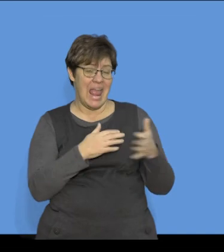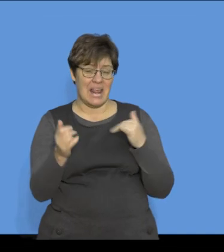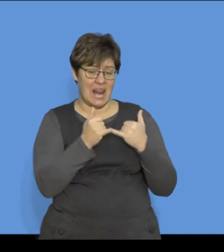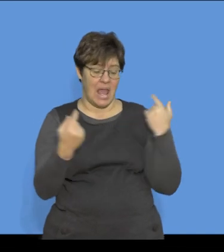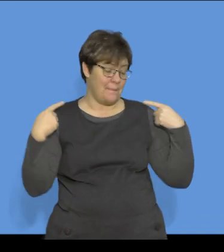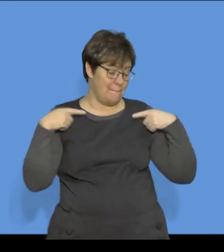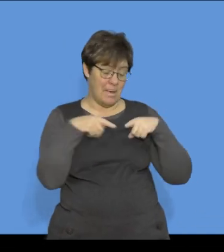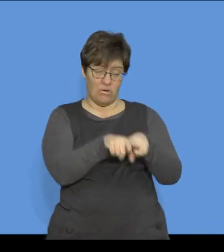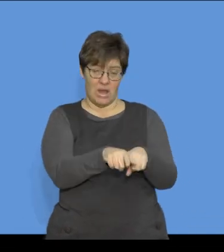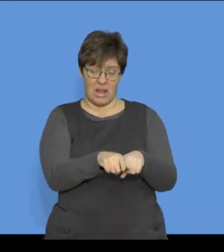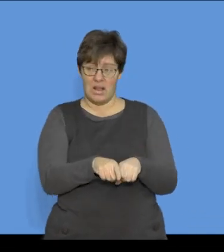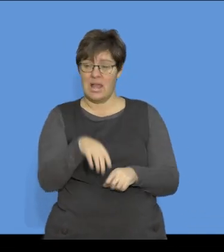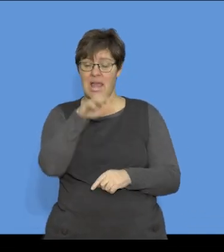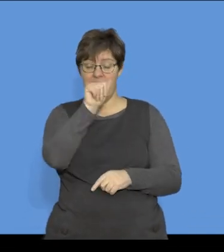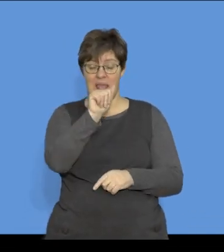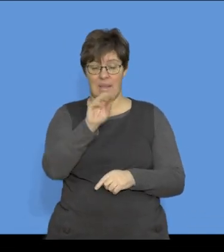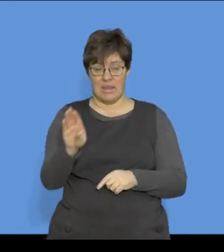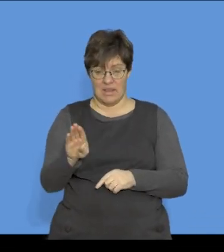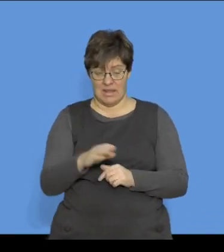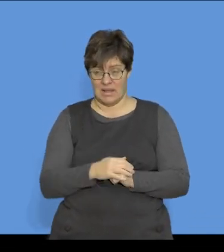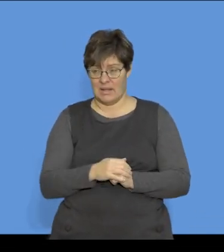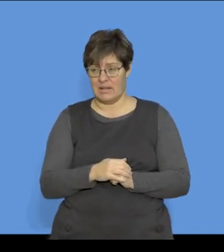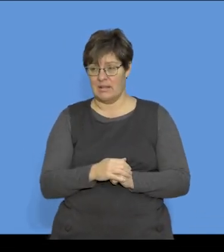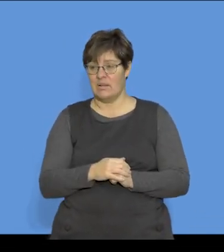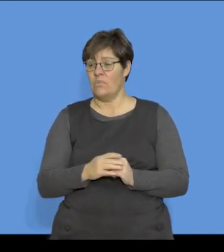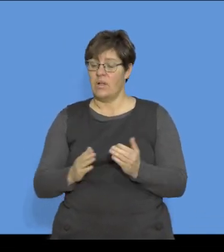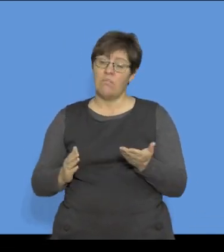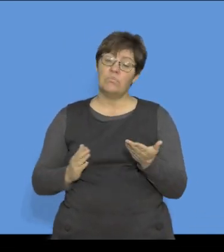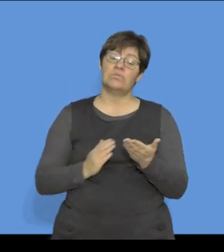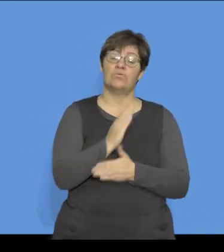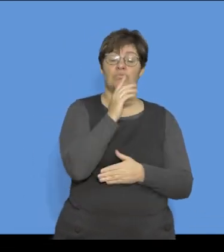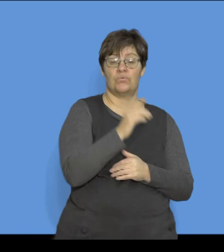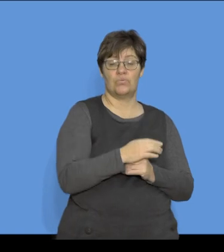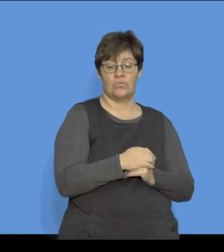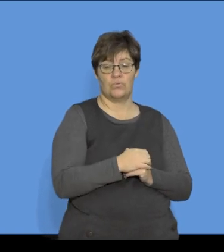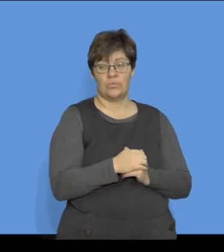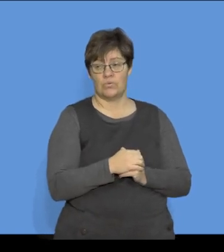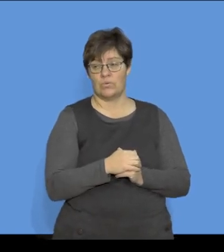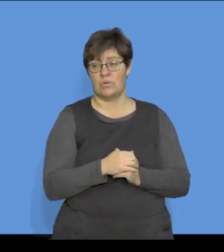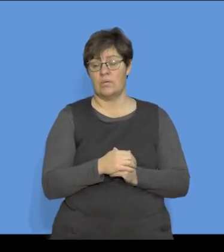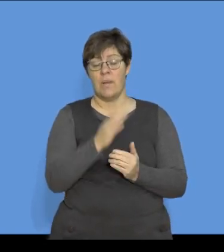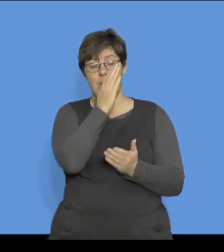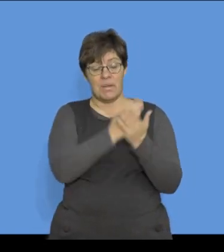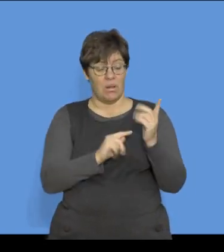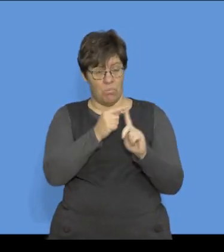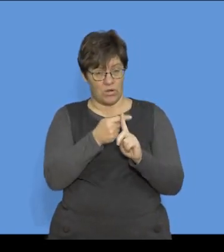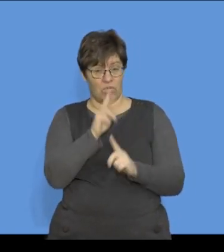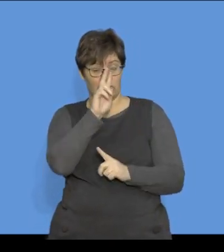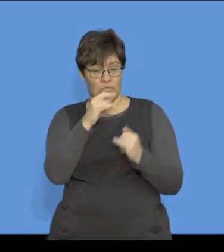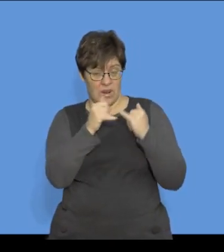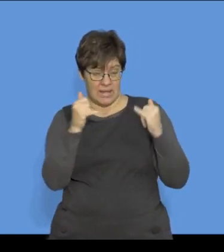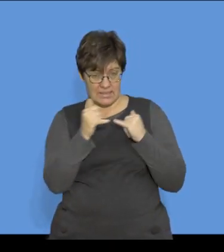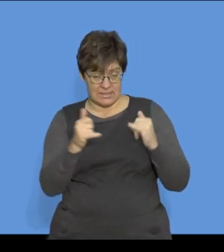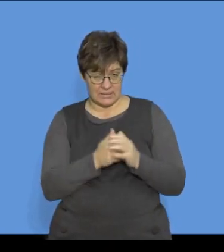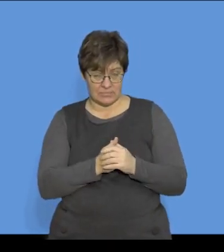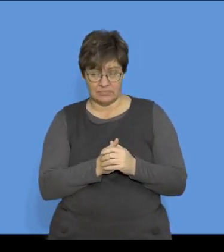parallel to AB, this line will be passing through the midpoints of the two line segments. Now,